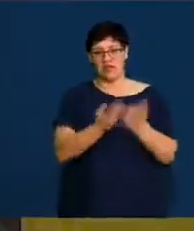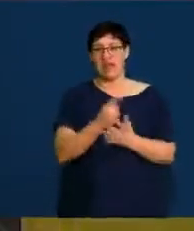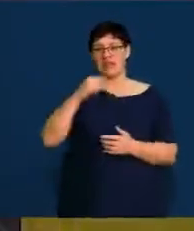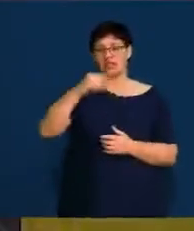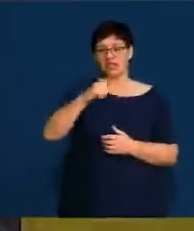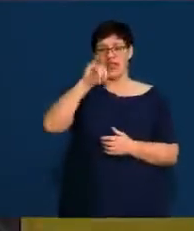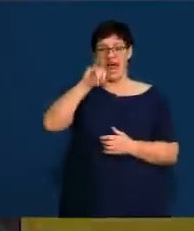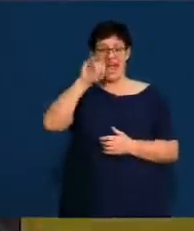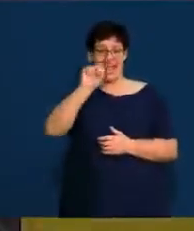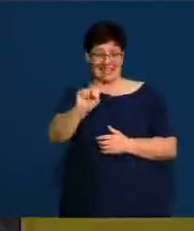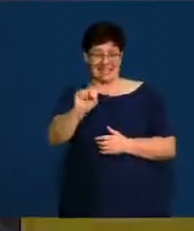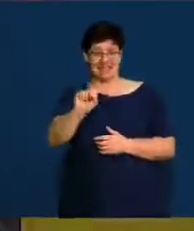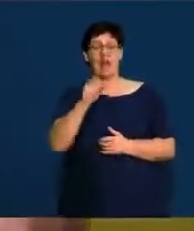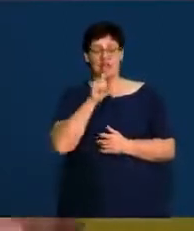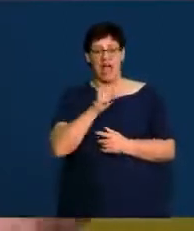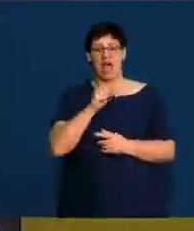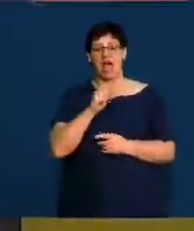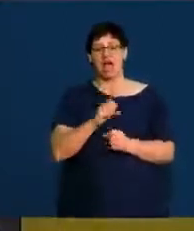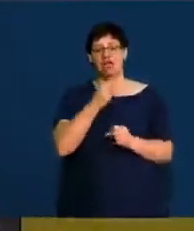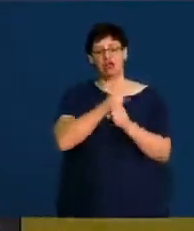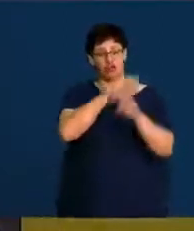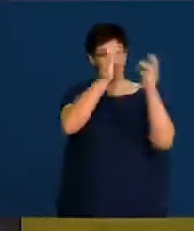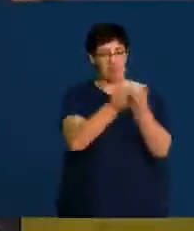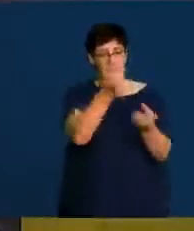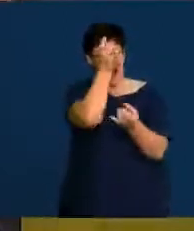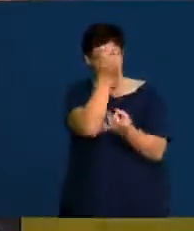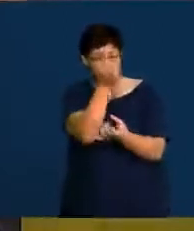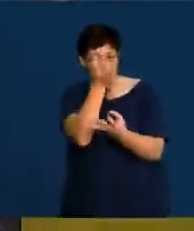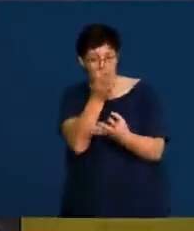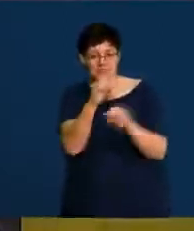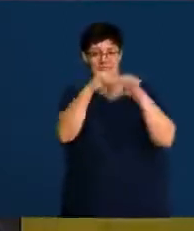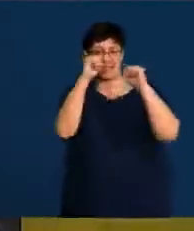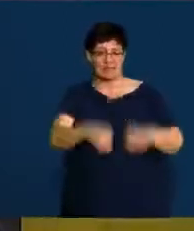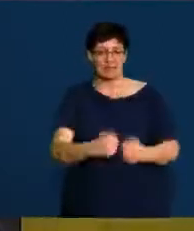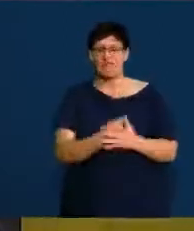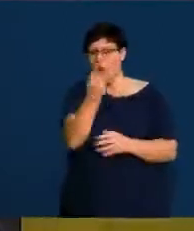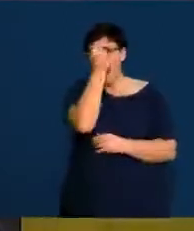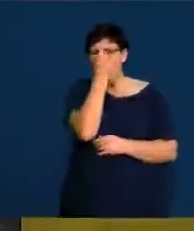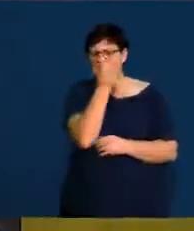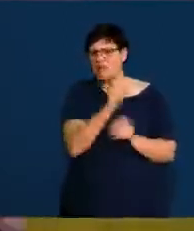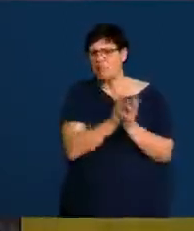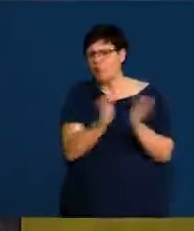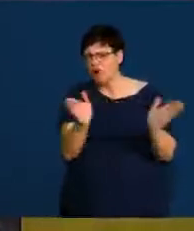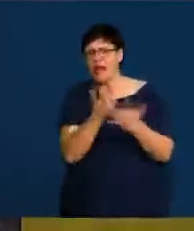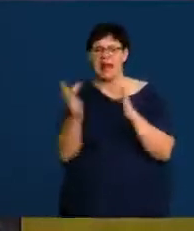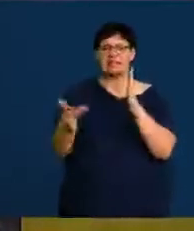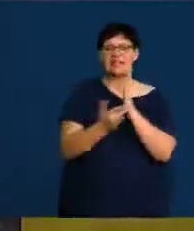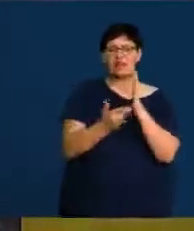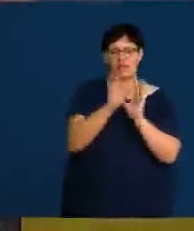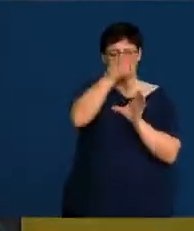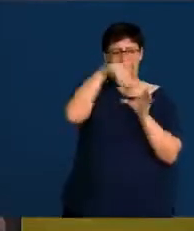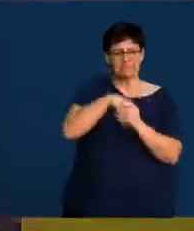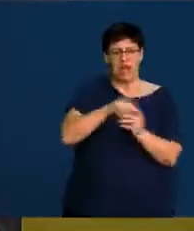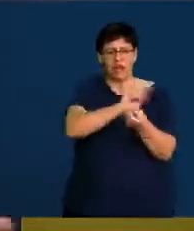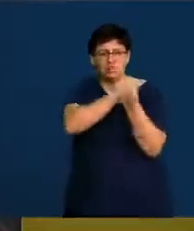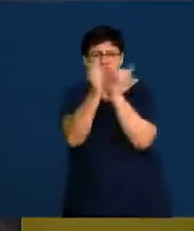GIS, Geographical Information Systems. If you have a broader understanding, it is how technology is changing